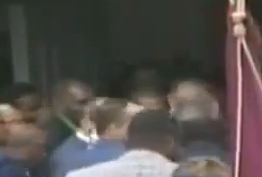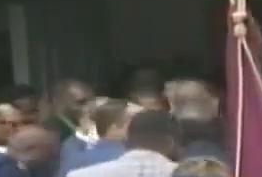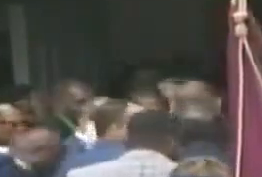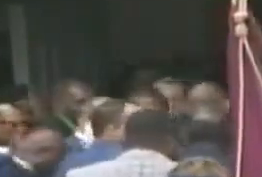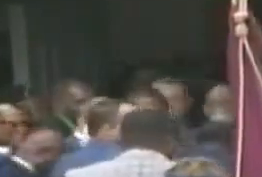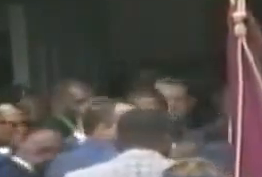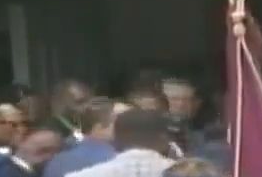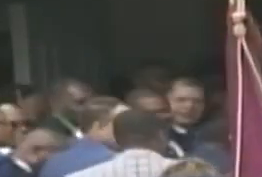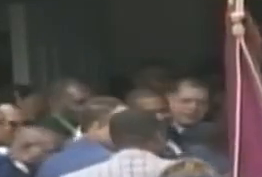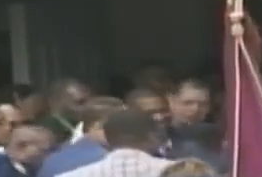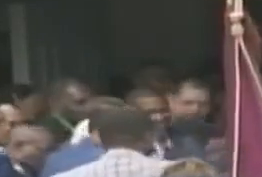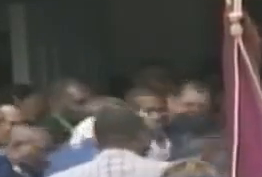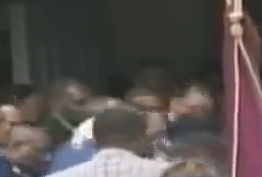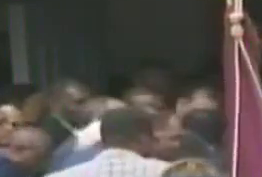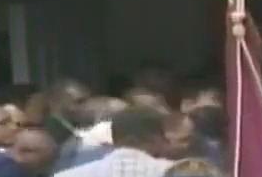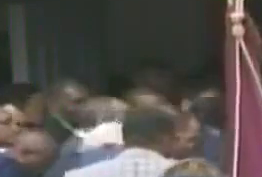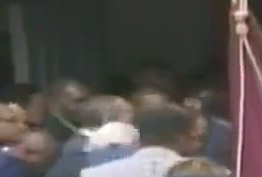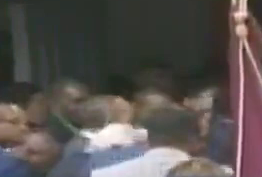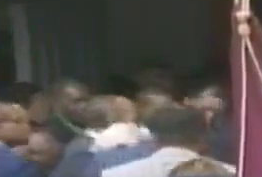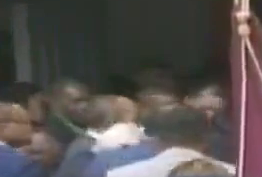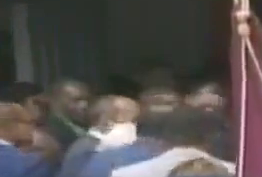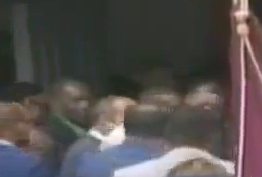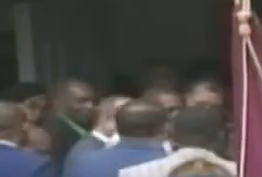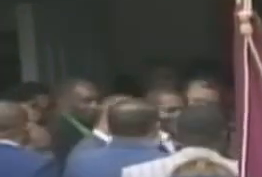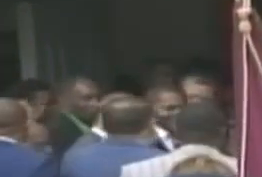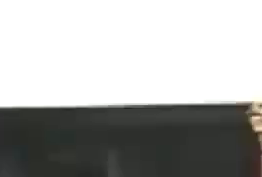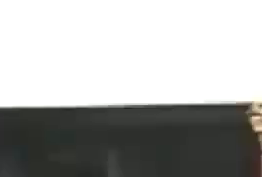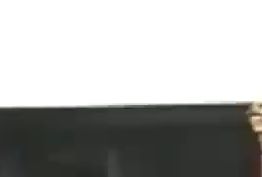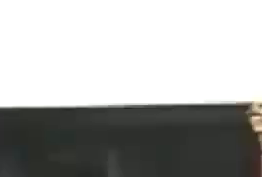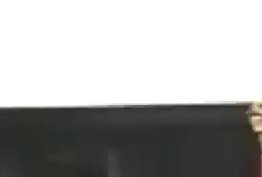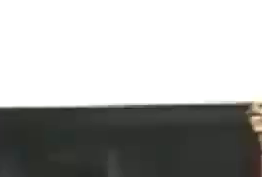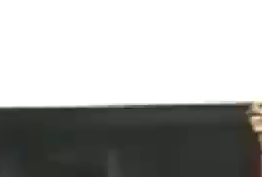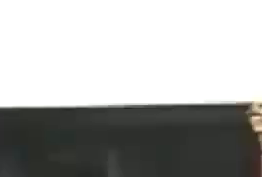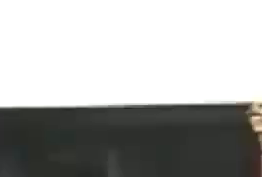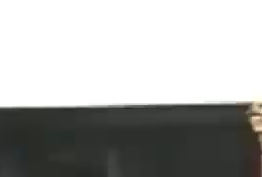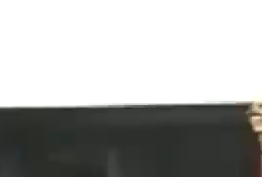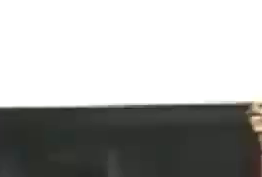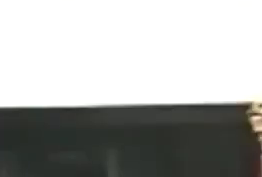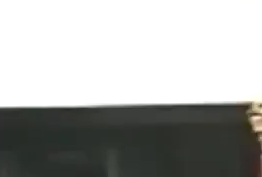On your screen earlier, we saw students of St. George's Primary taking in